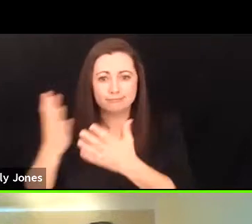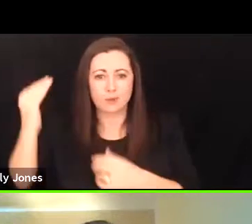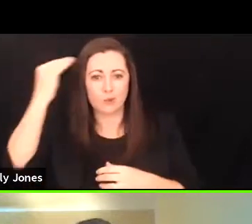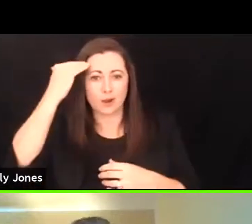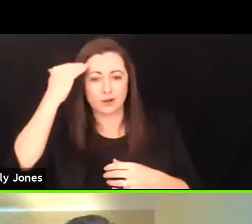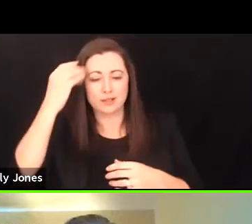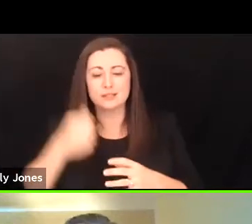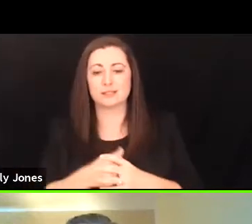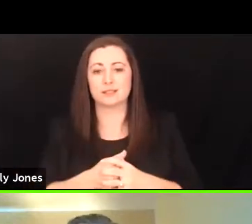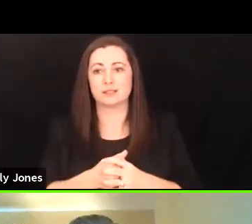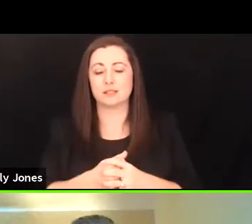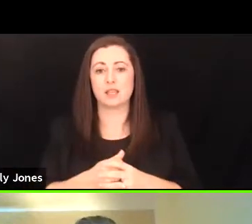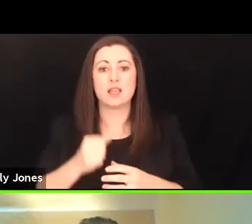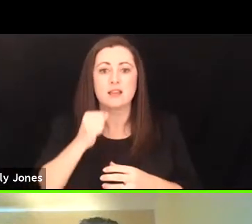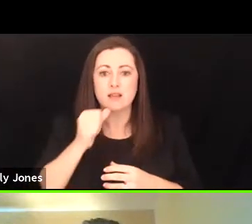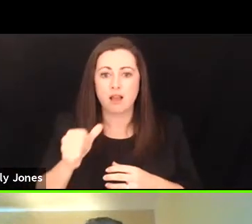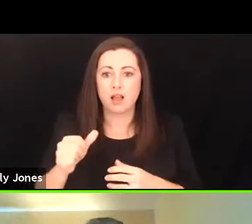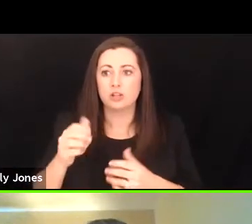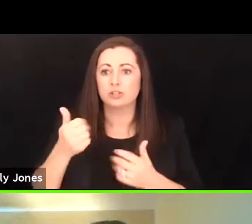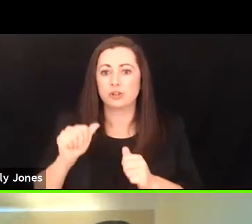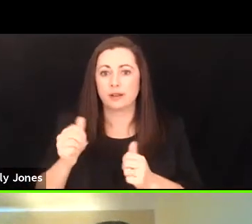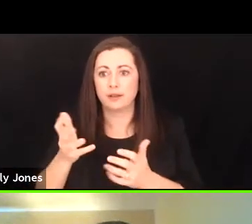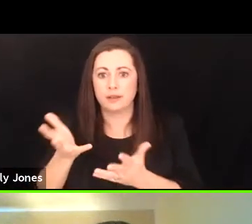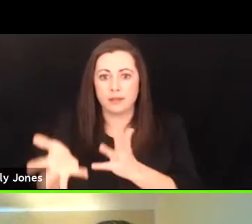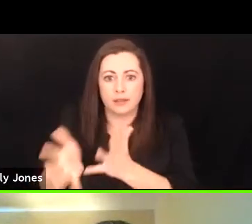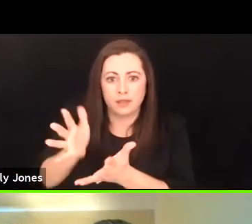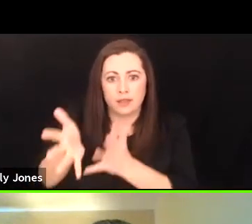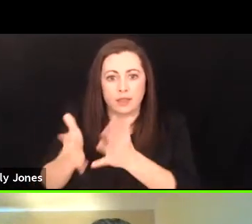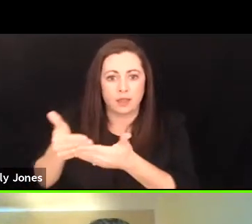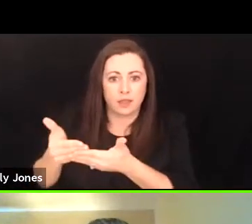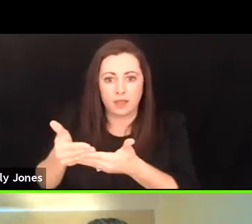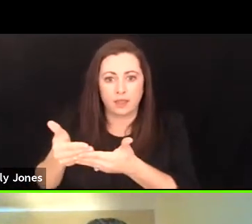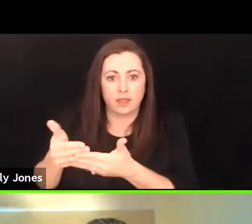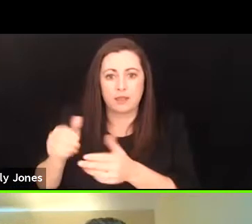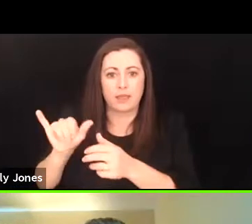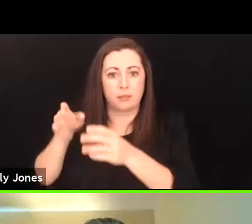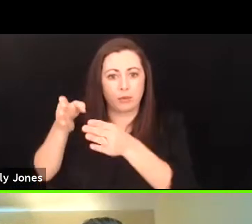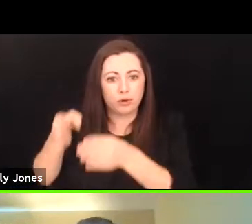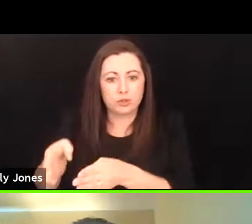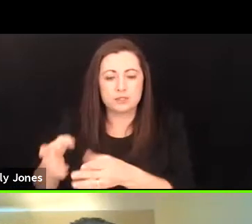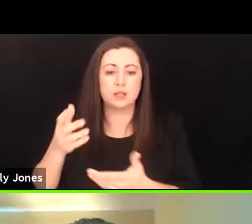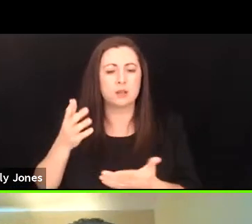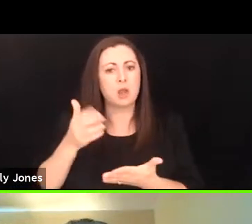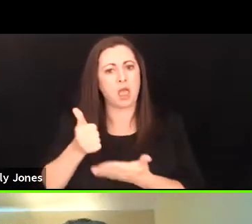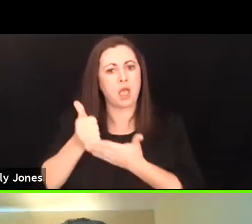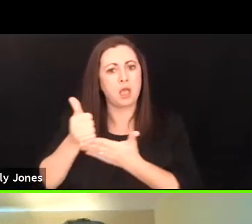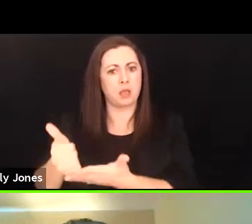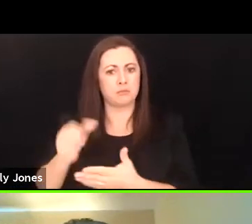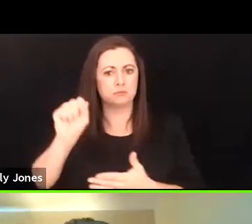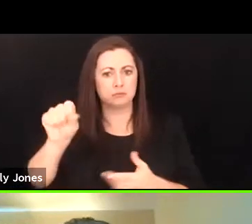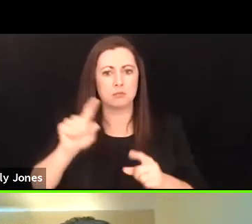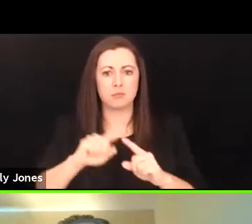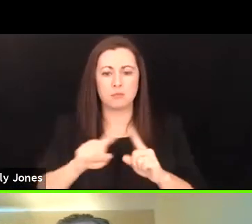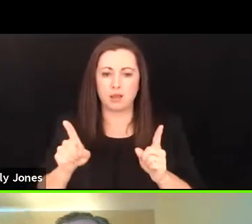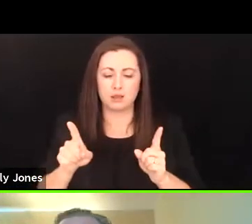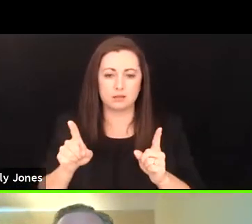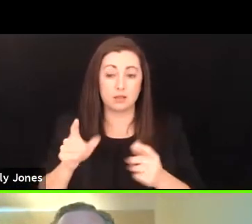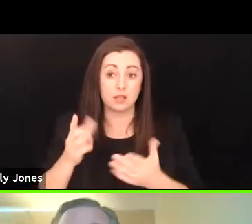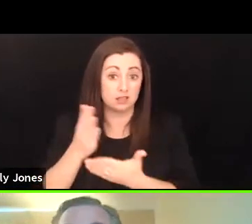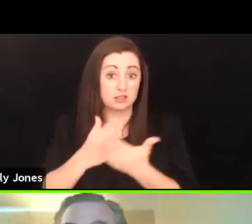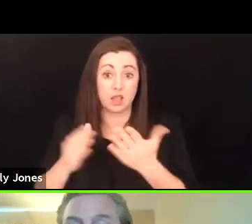babying or coddling the individual. You know, some tasks might require an additional hand, some tasks they might not be able to